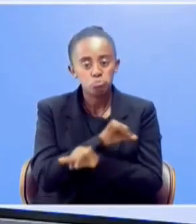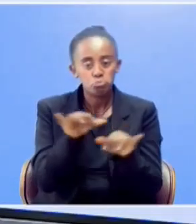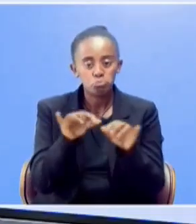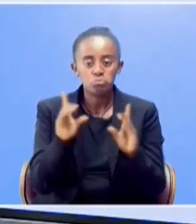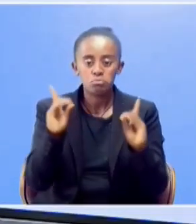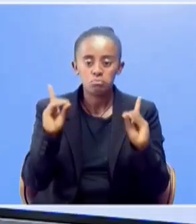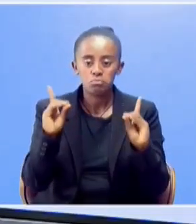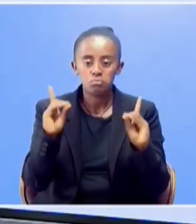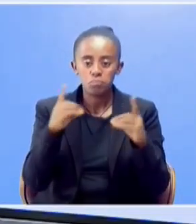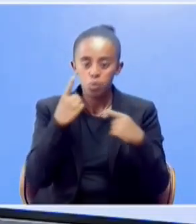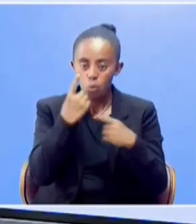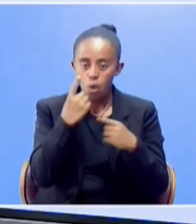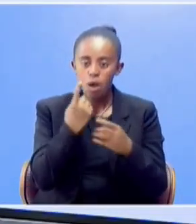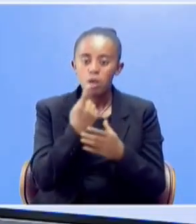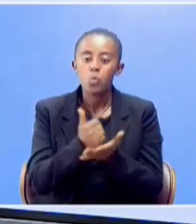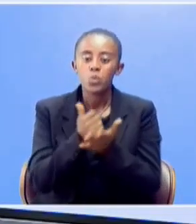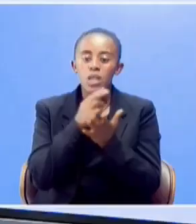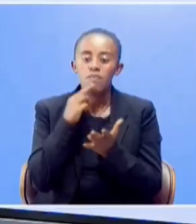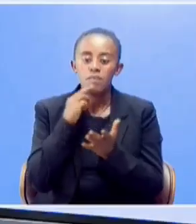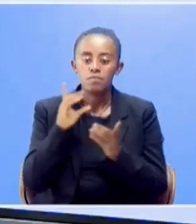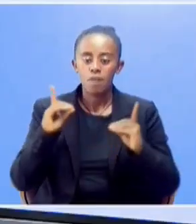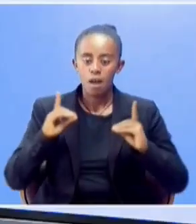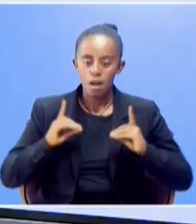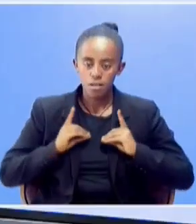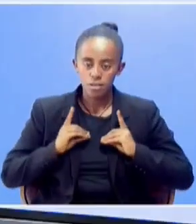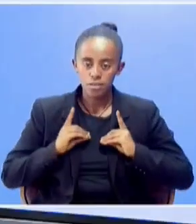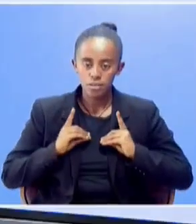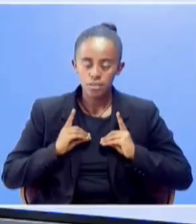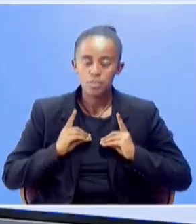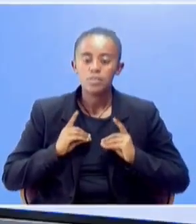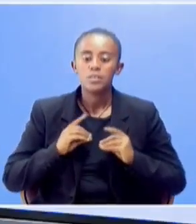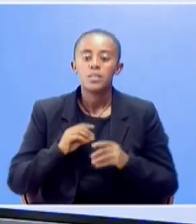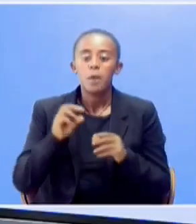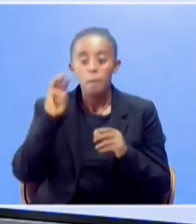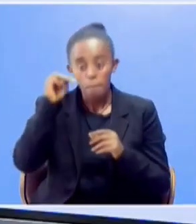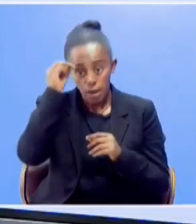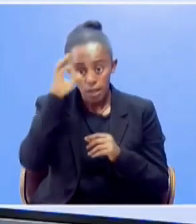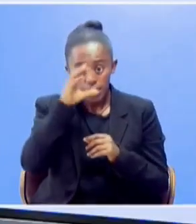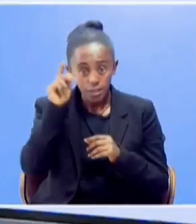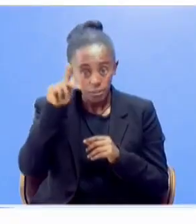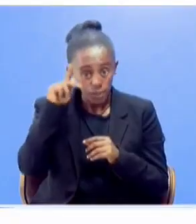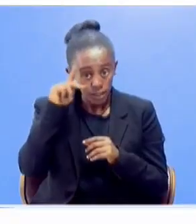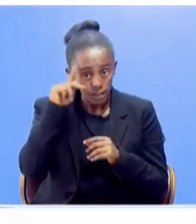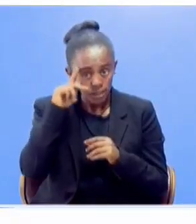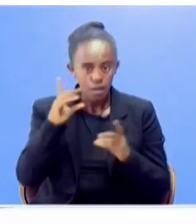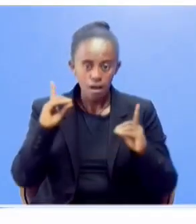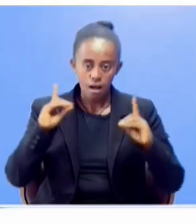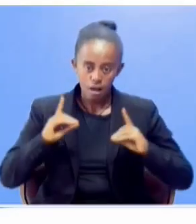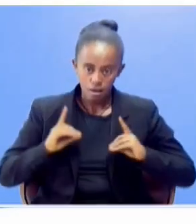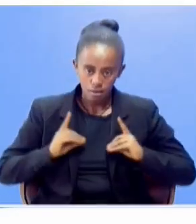have one auxiliary, that is had. So we say what? Mark and Peter had.